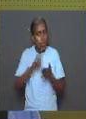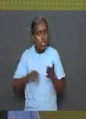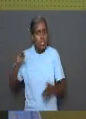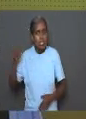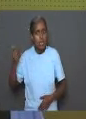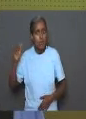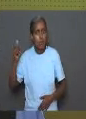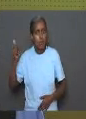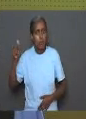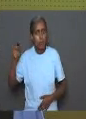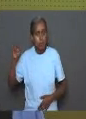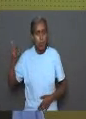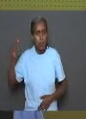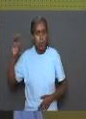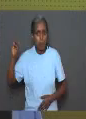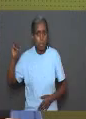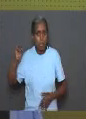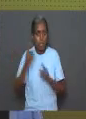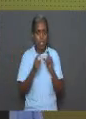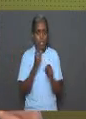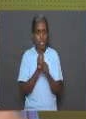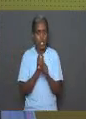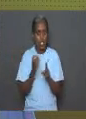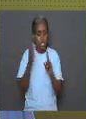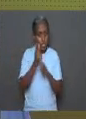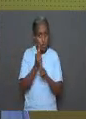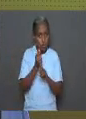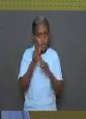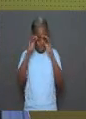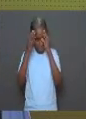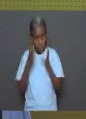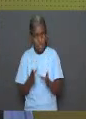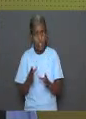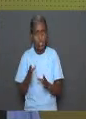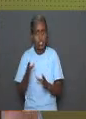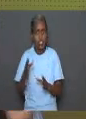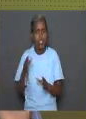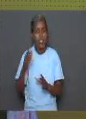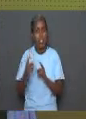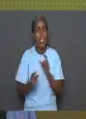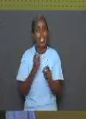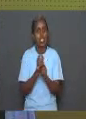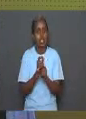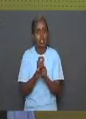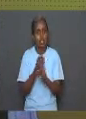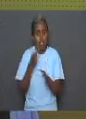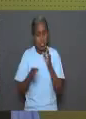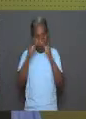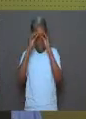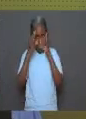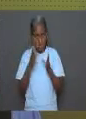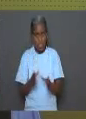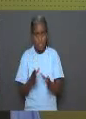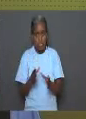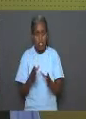have been if you had included teacher's age? If teacher is